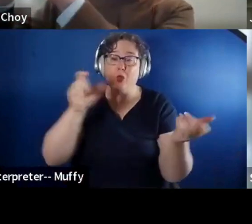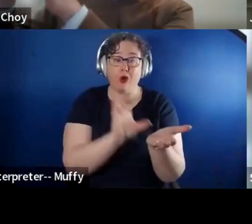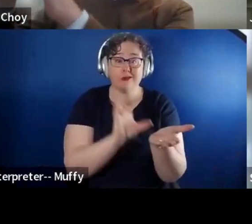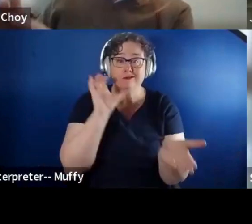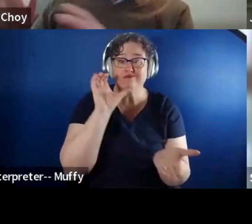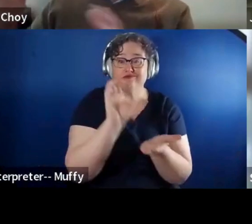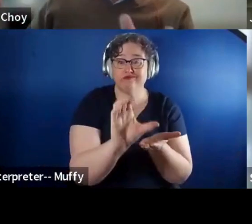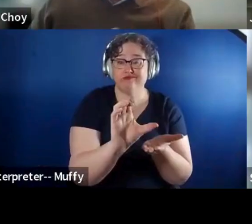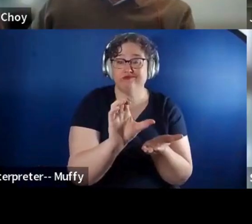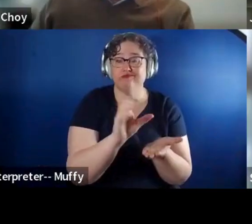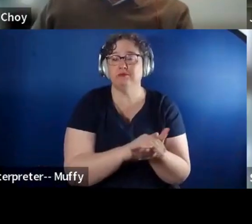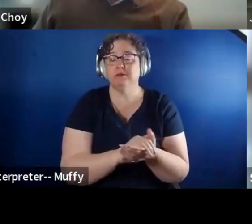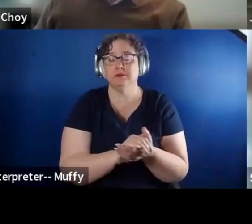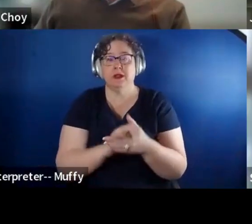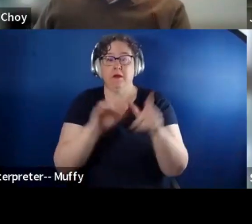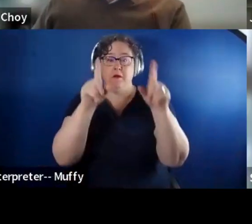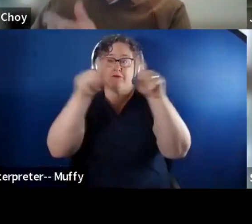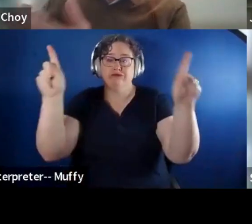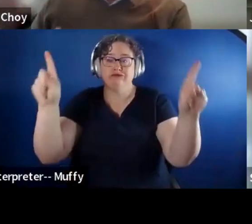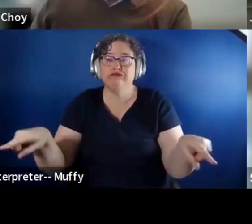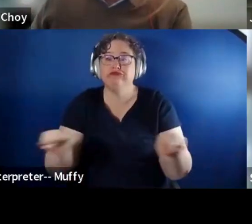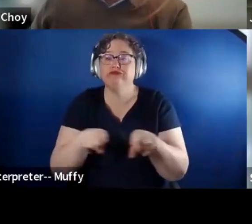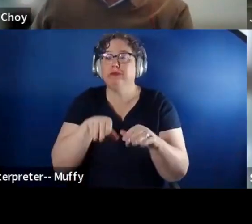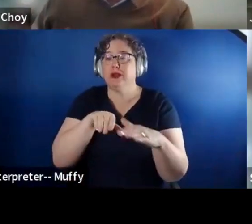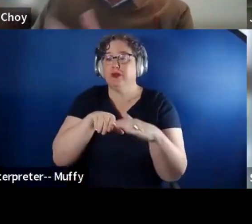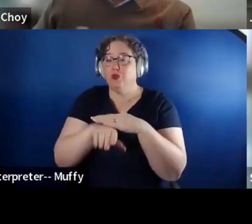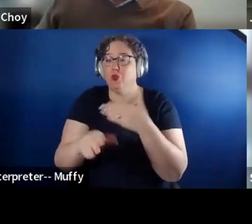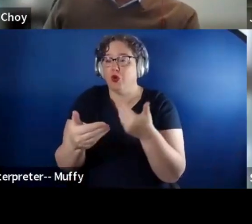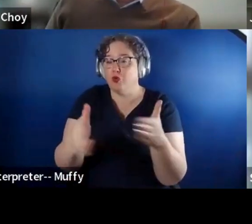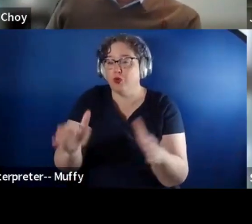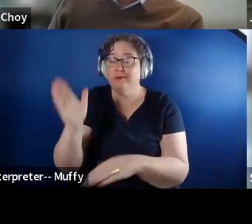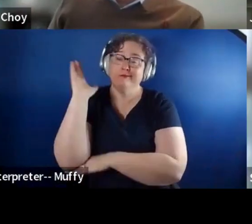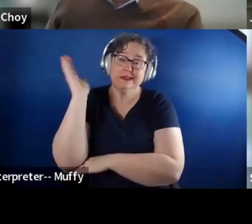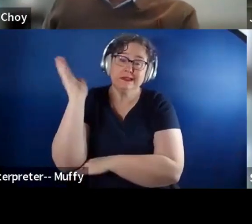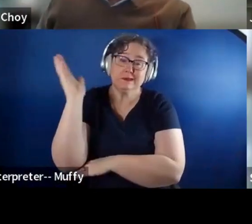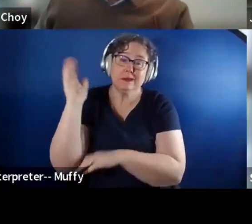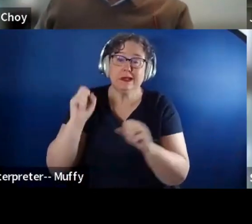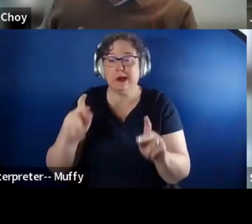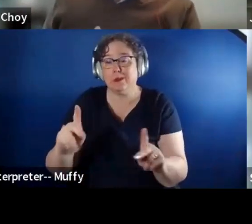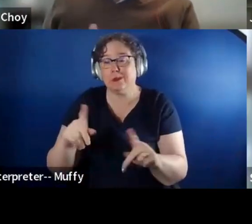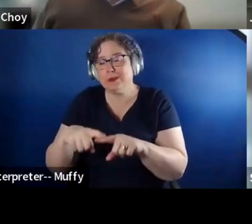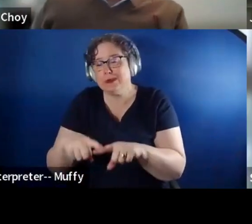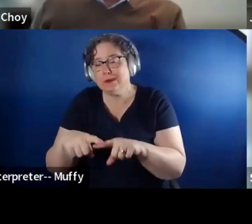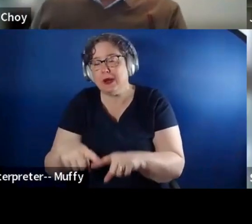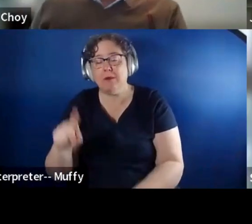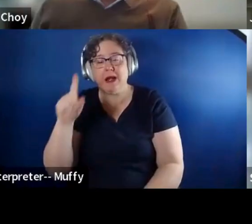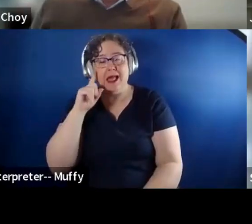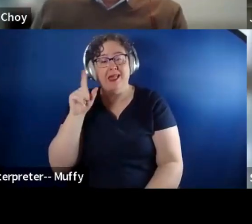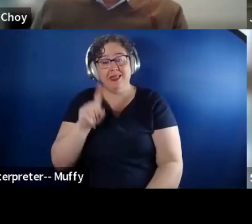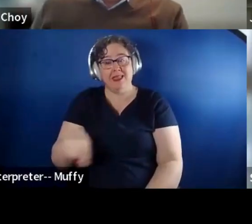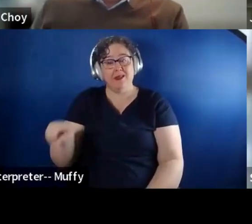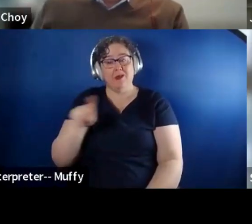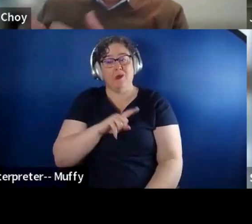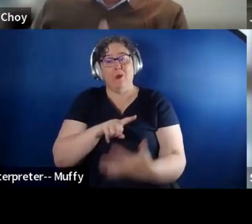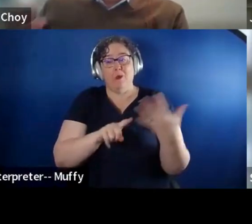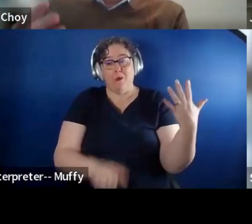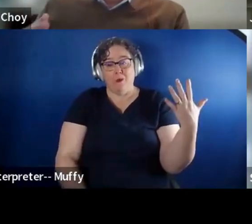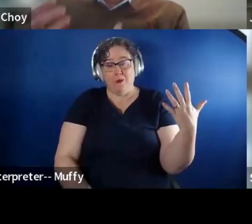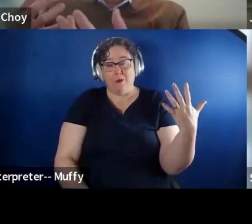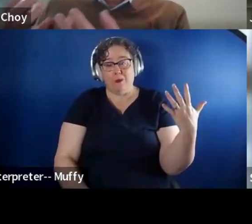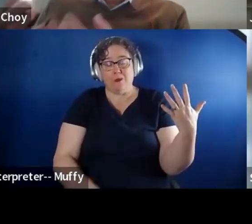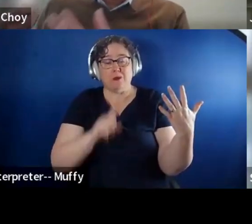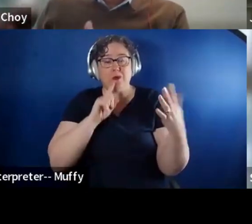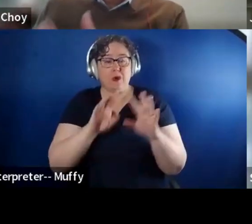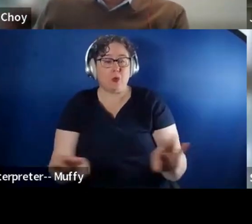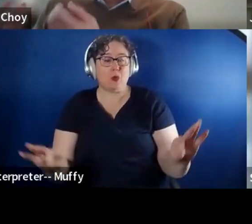on the screen if you walk into the room, or maybe a speaking opportunity. Depends on what it is. But I think those things are really